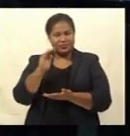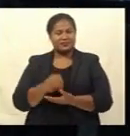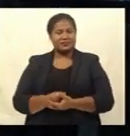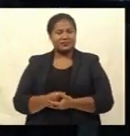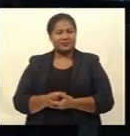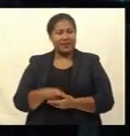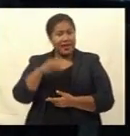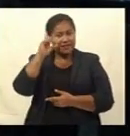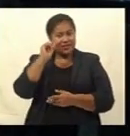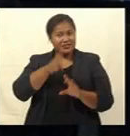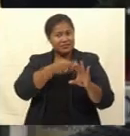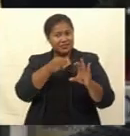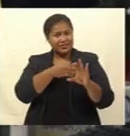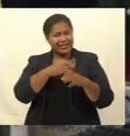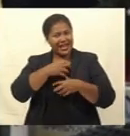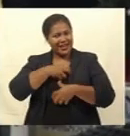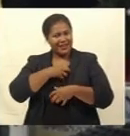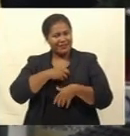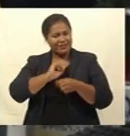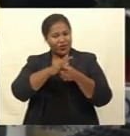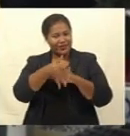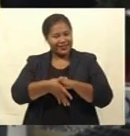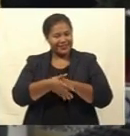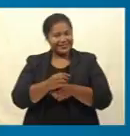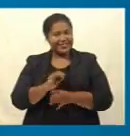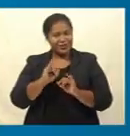And Fiji media adapt to COVID-19.